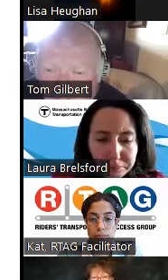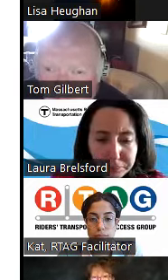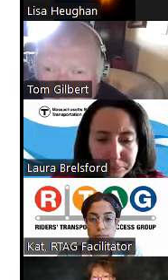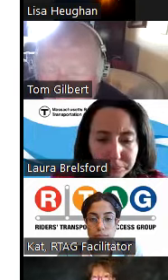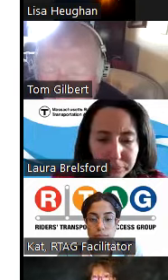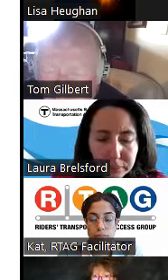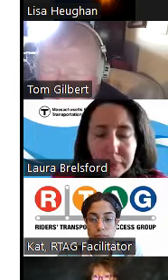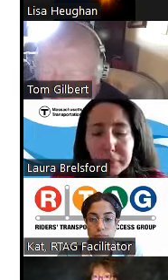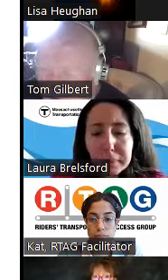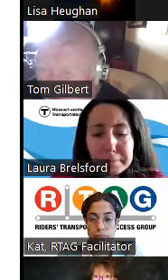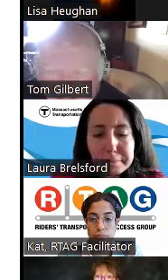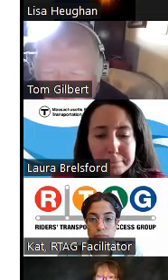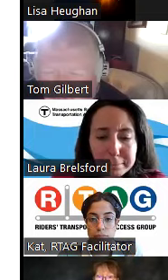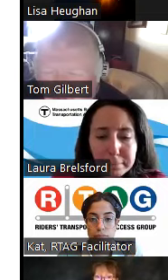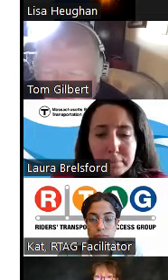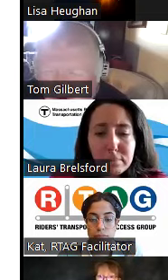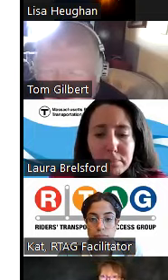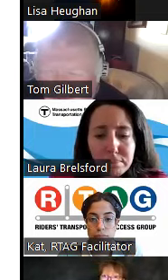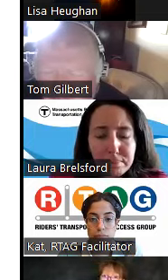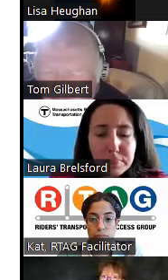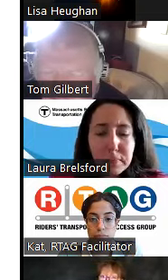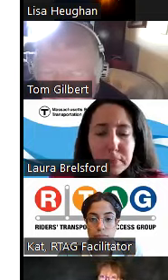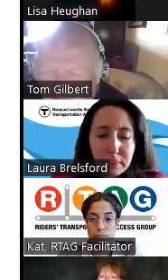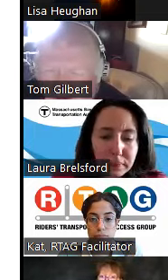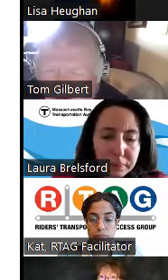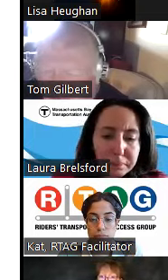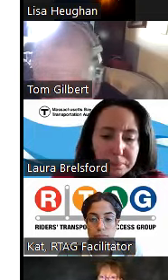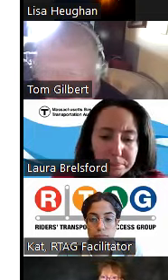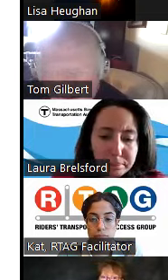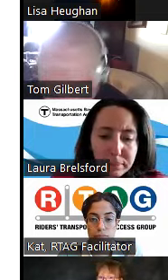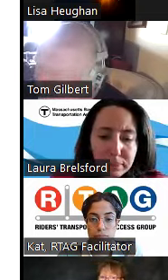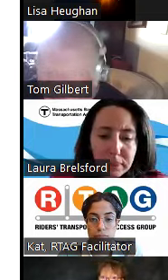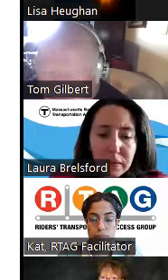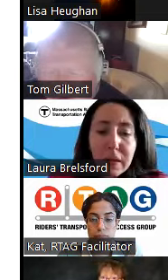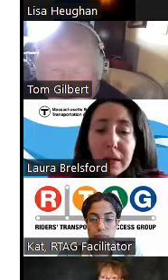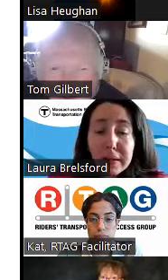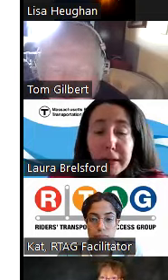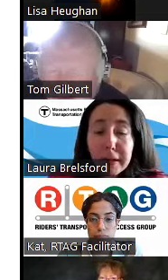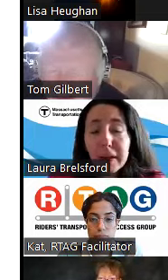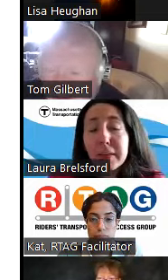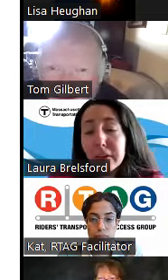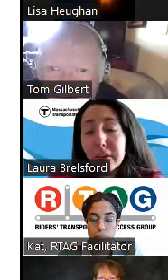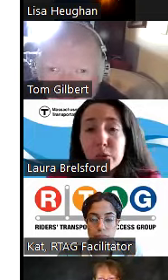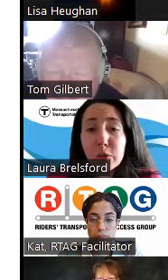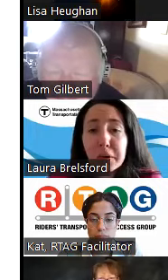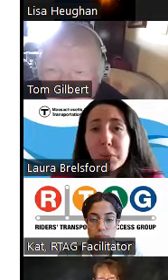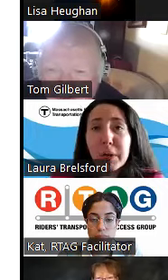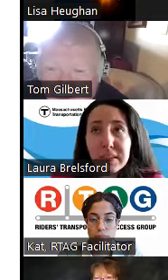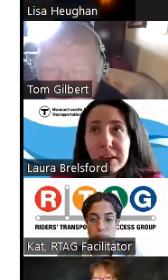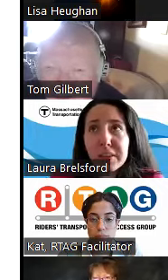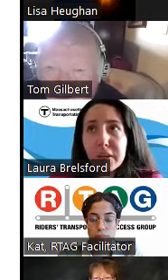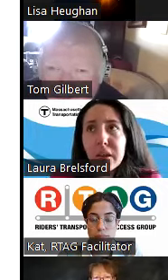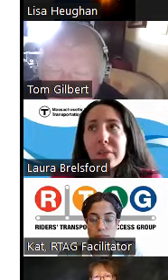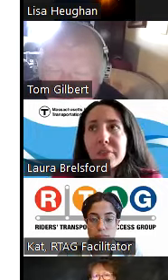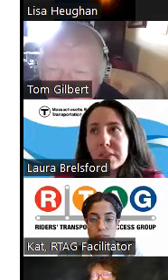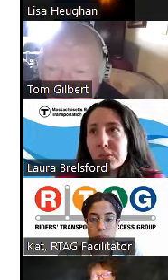there and shoots up? That's the question. So is it fair to the rest of us? I don't think it. It really. Yeah, and that goes back to what I said.